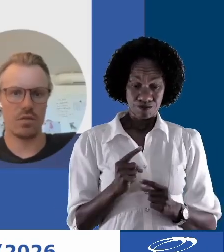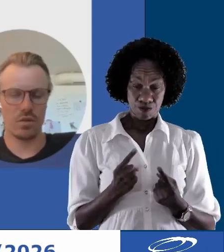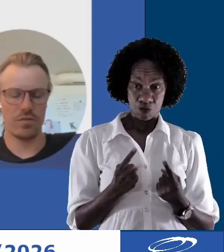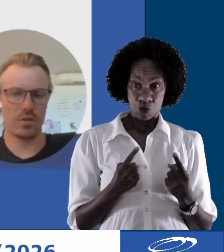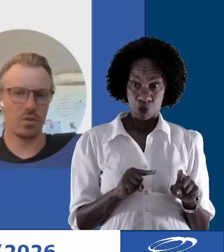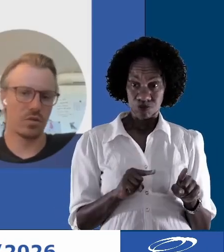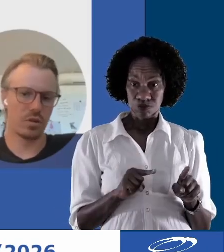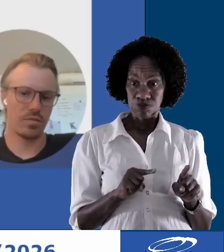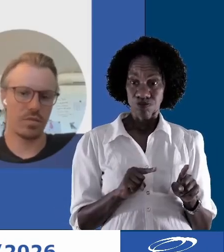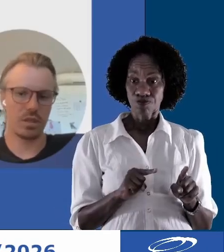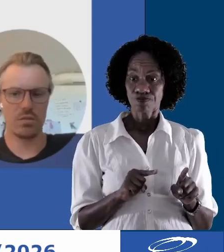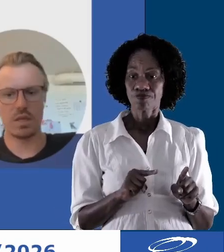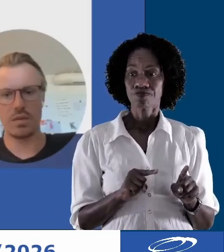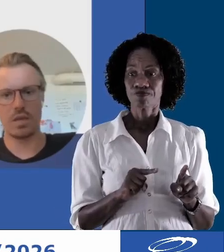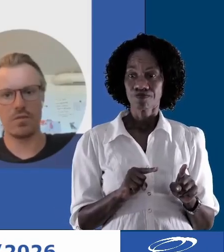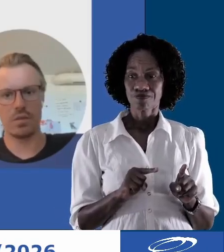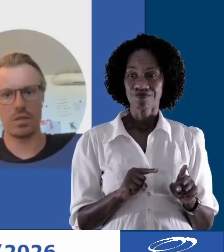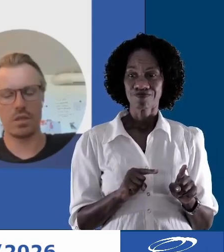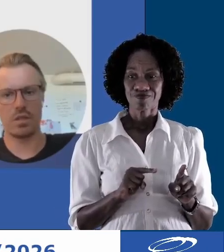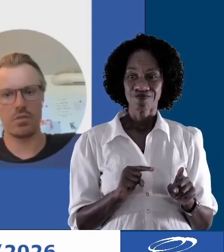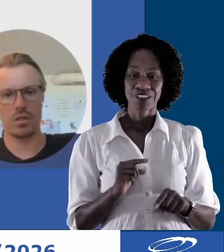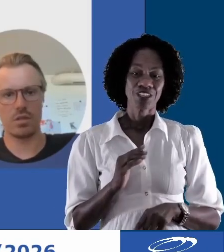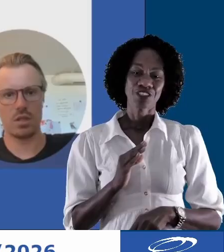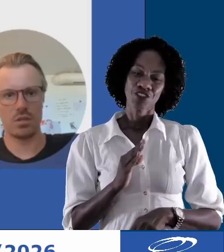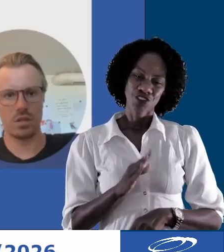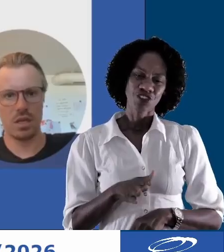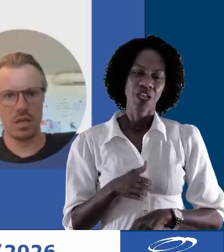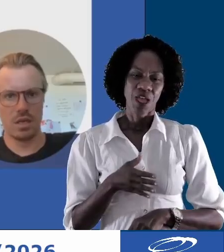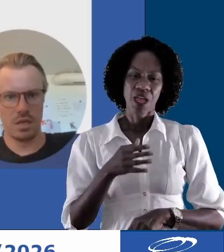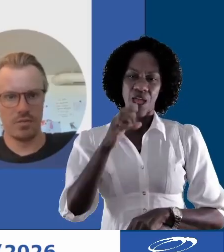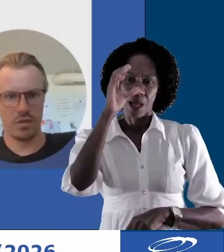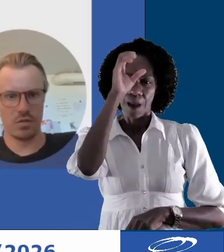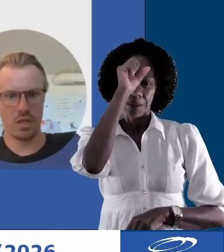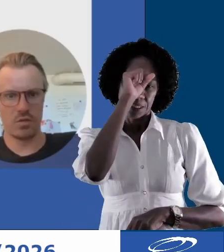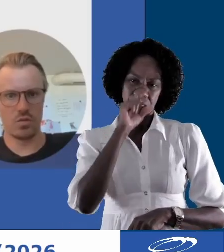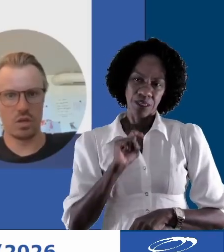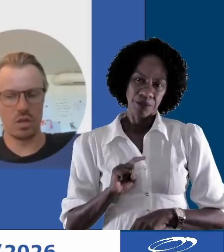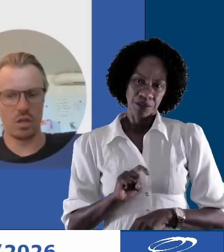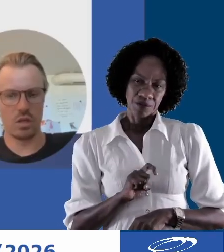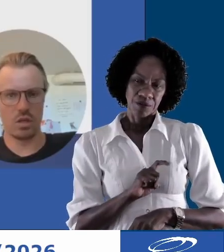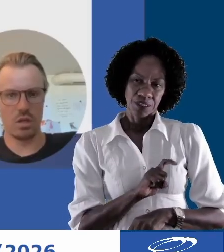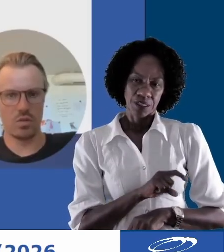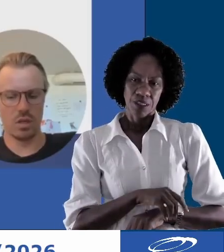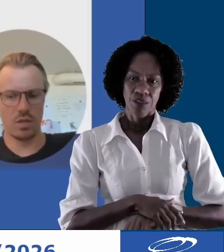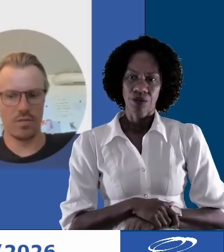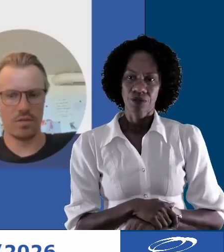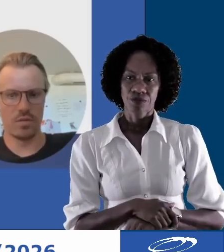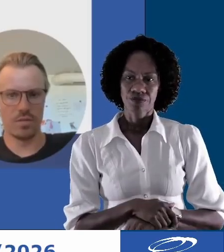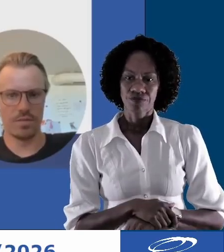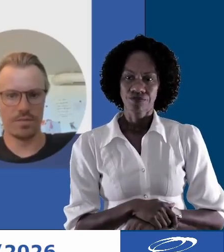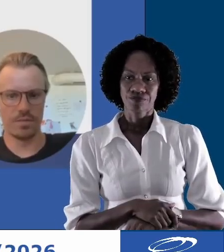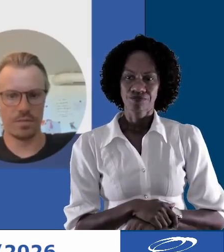have learned from numerous bacteria and biofilm studies in recent years, in vitro data do not equal in